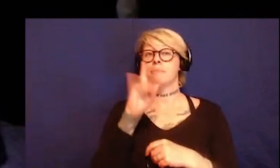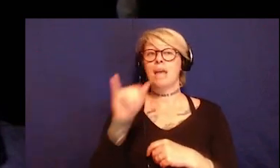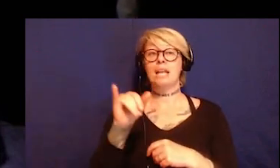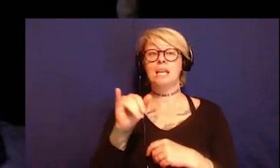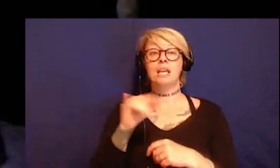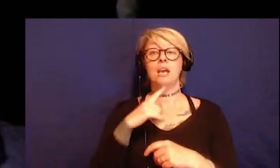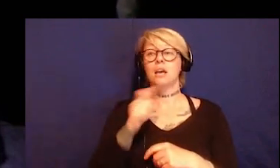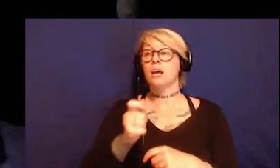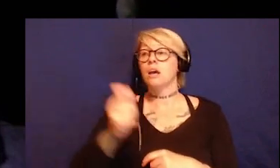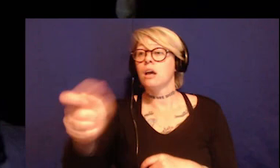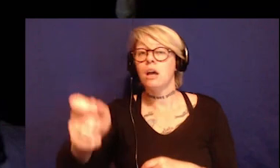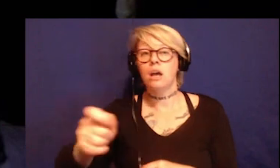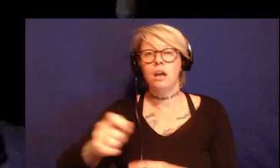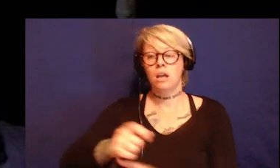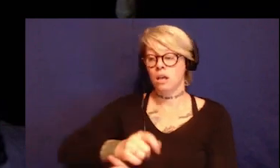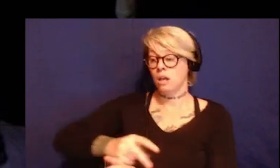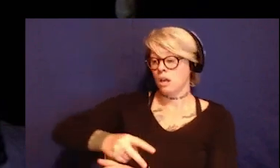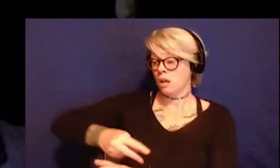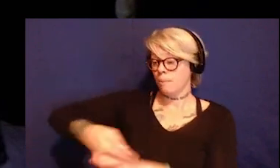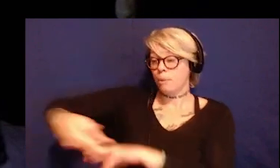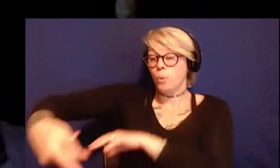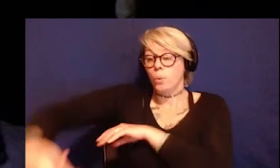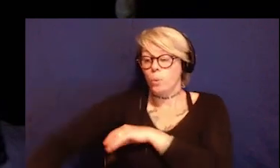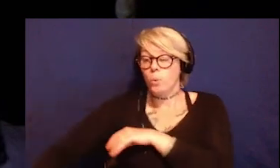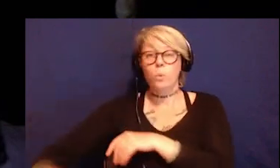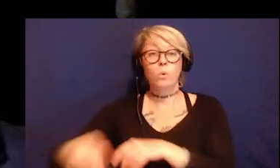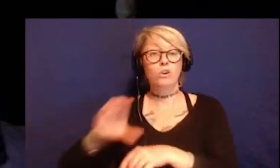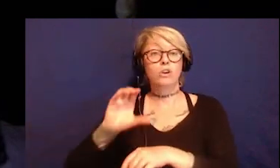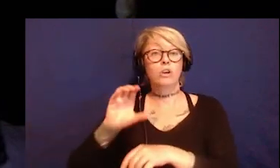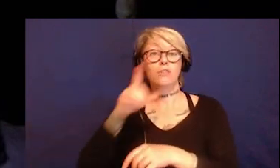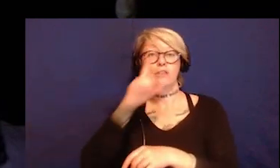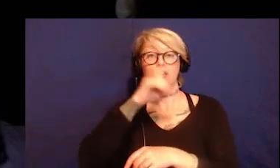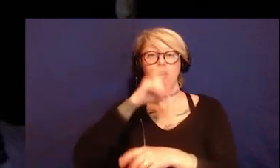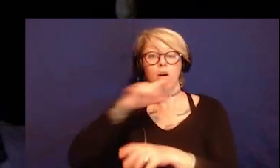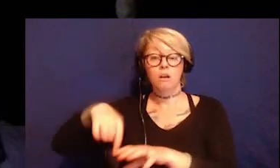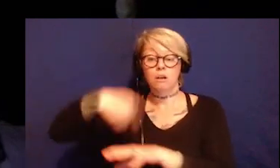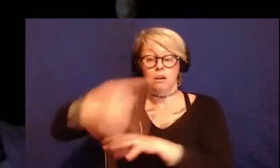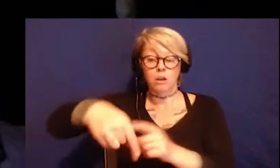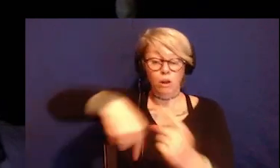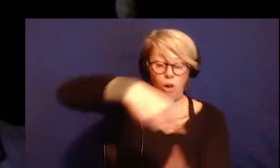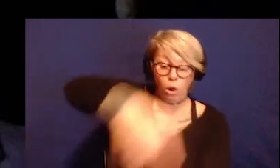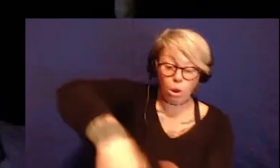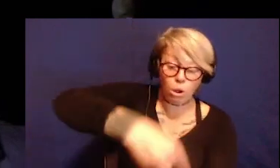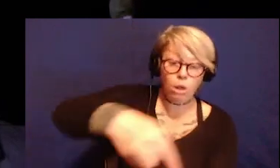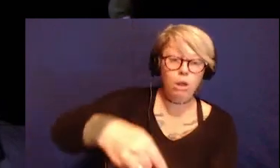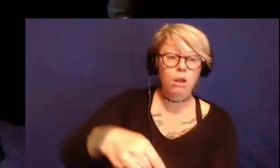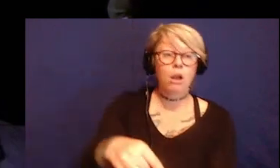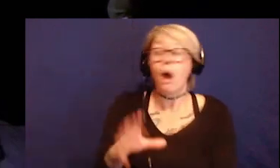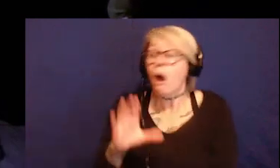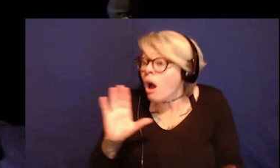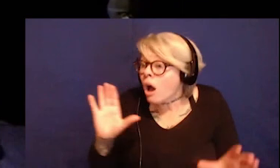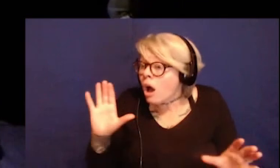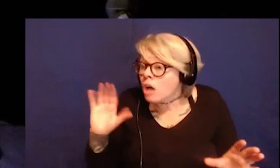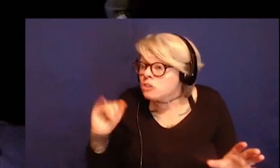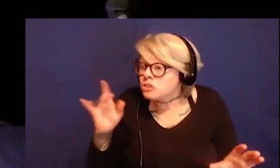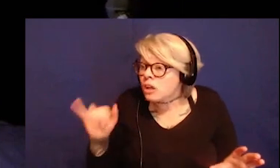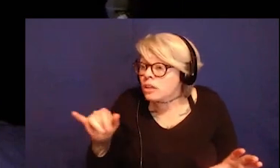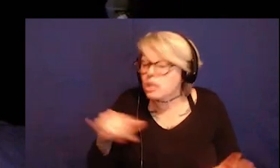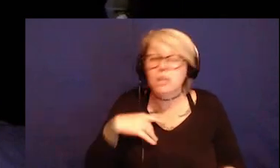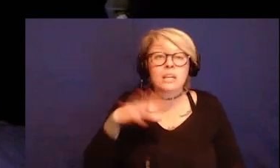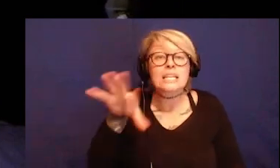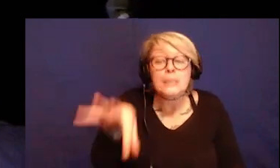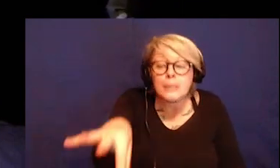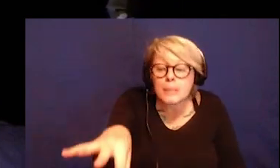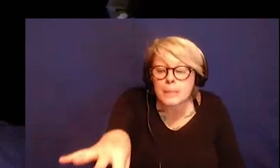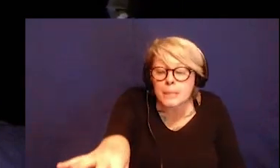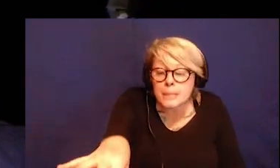Charlie over. Charlie falls off his stand into the sink and down the drain pipe. Charlie! Betty grabs her tweezers and pulls him out of the